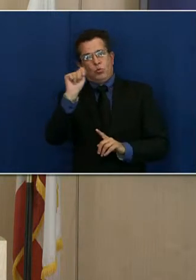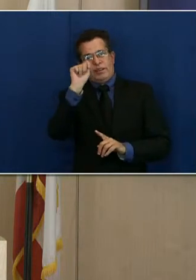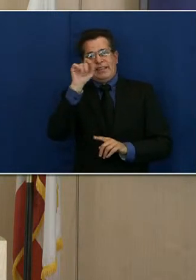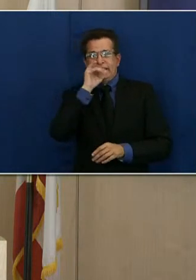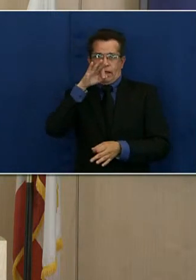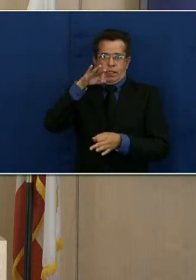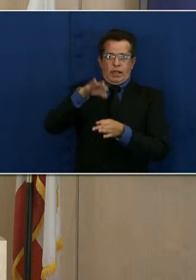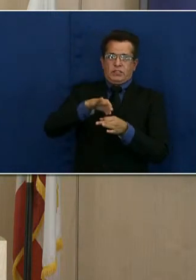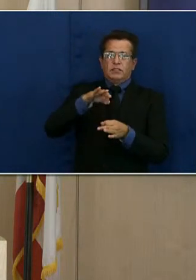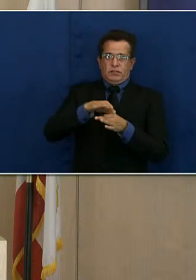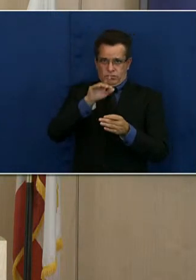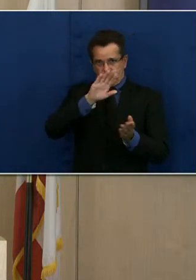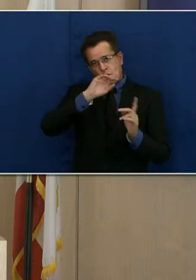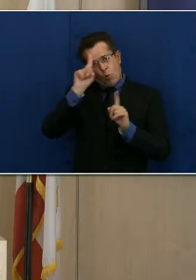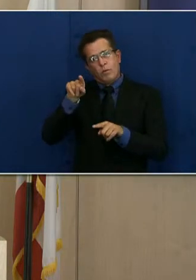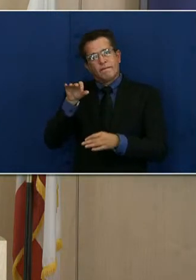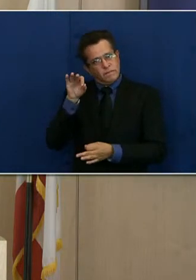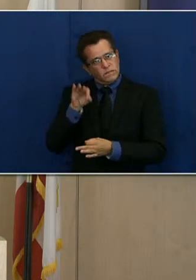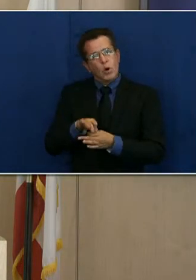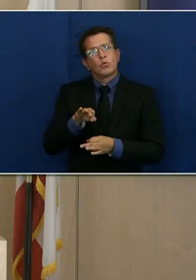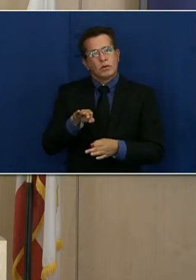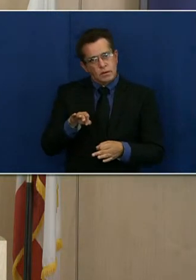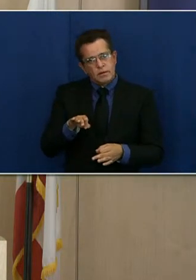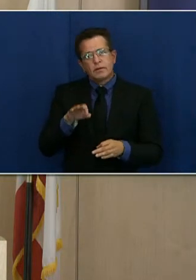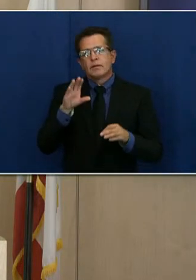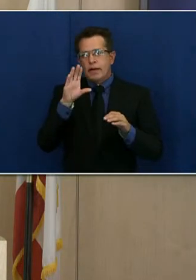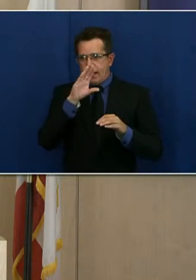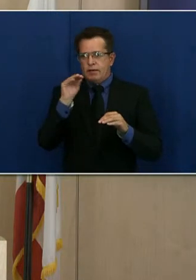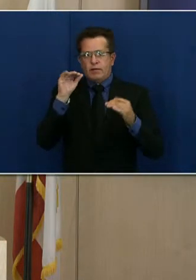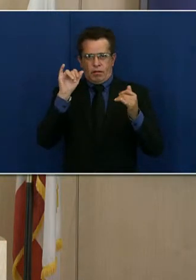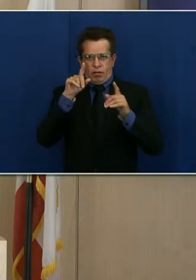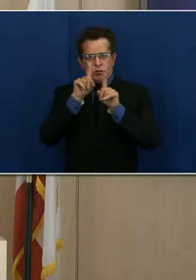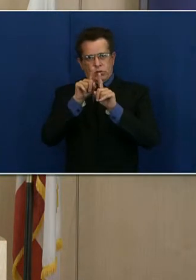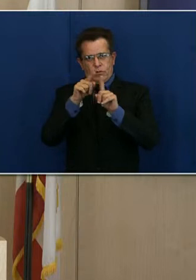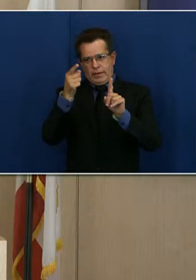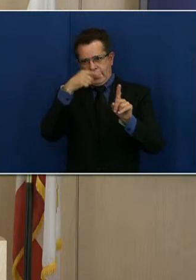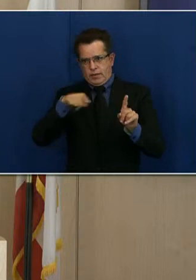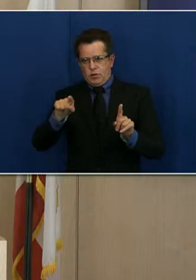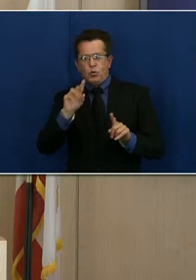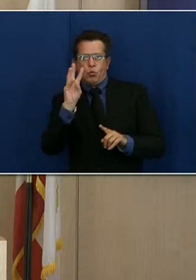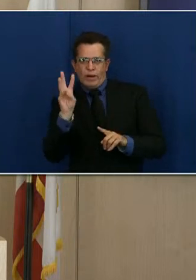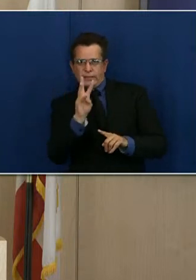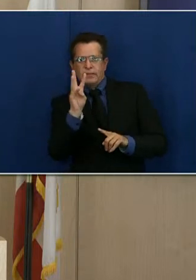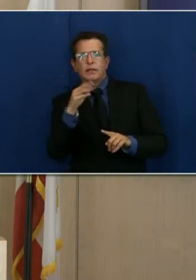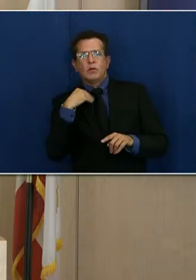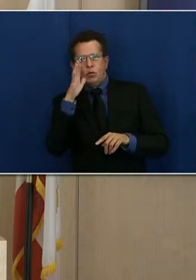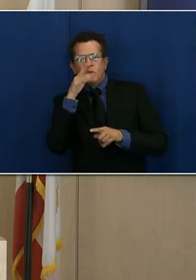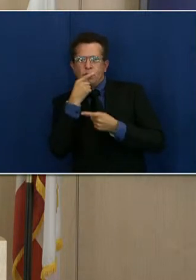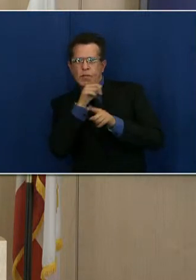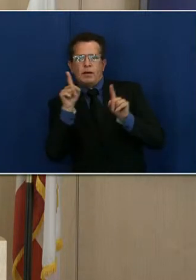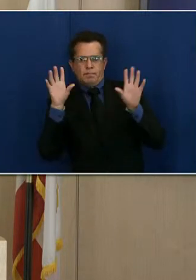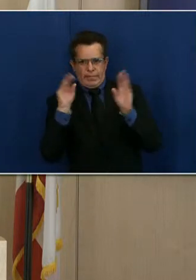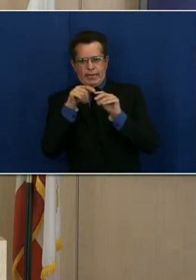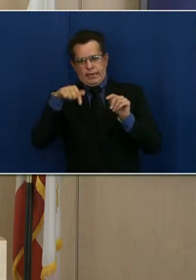do vote. And with that, we will tell you that we will return next Wednesday at 2:30